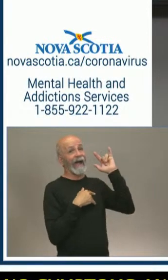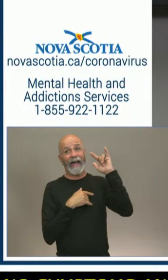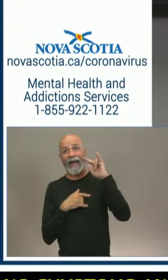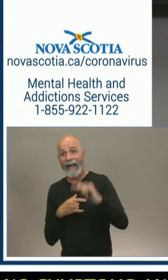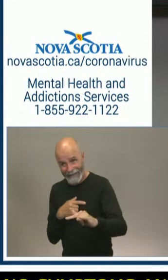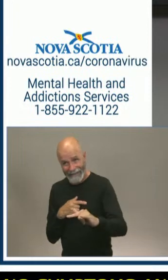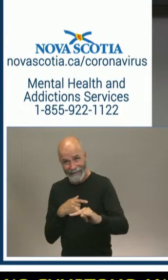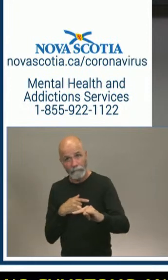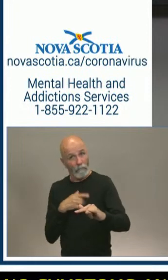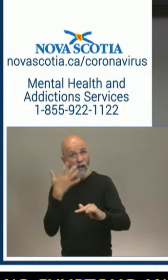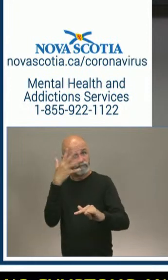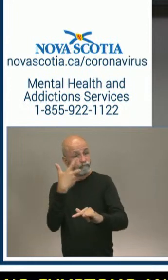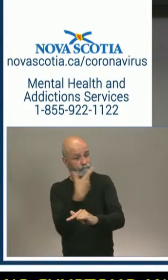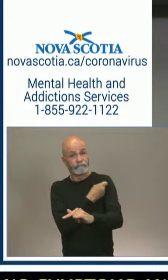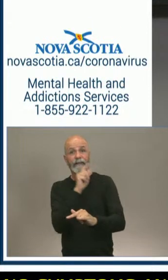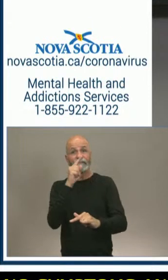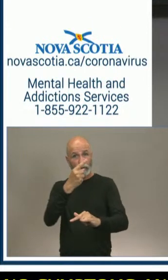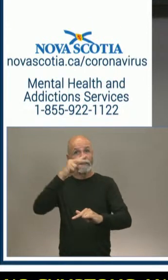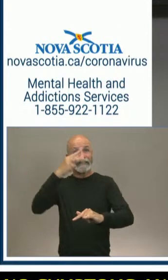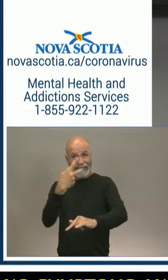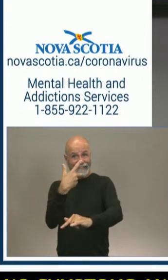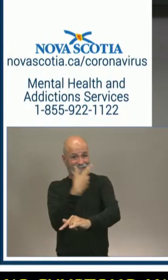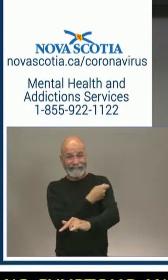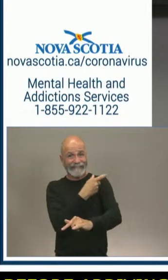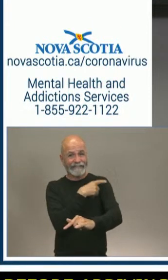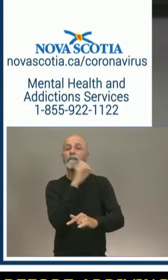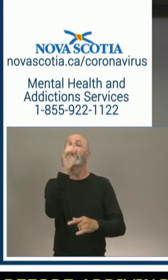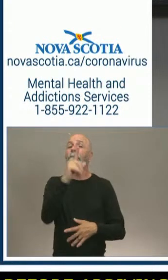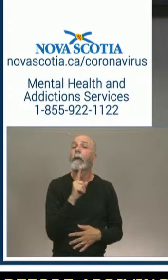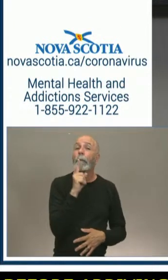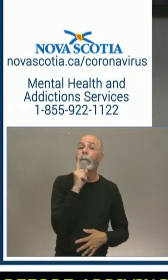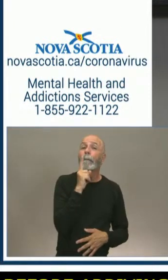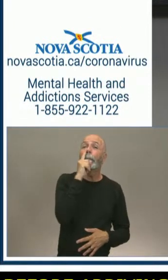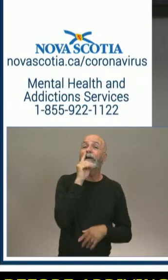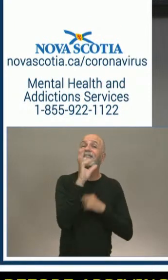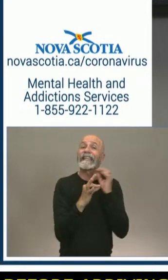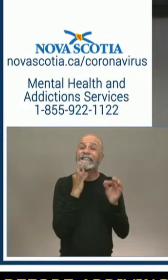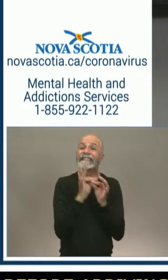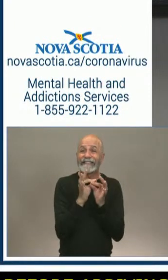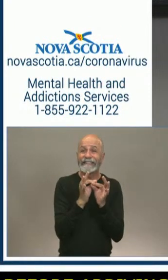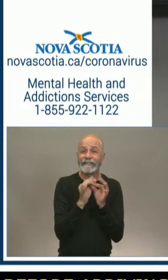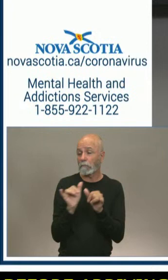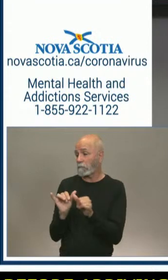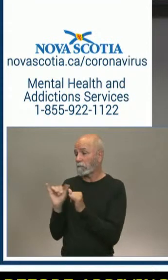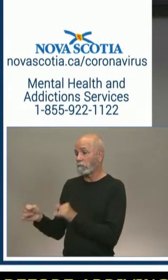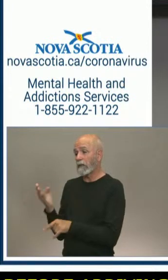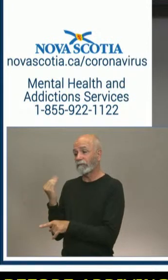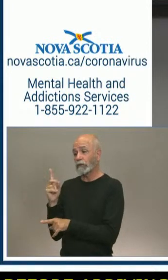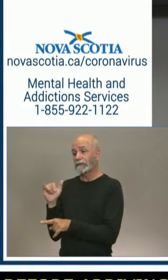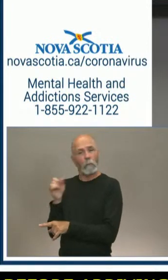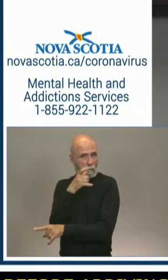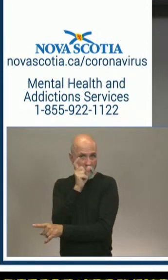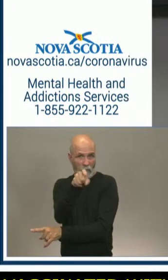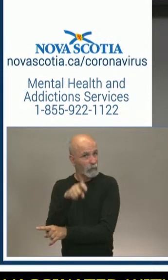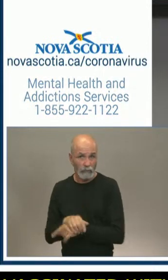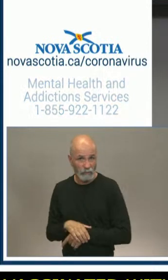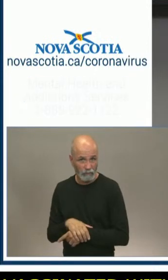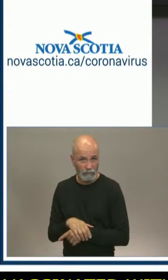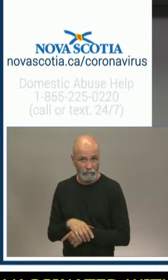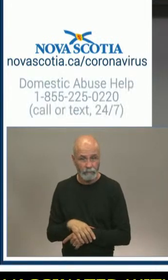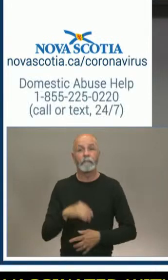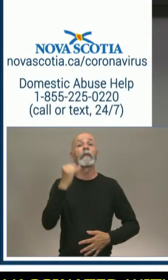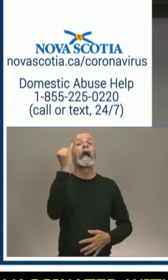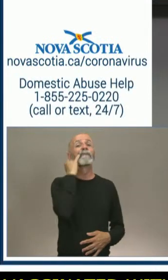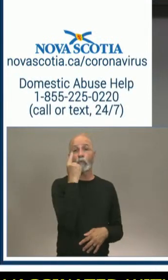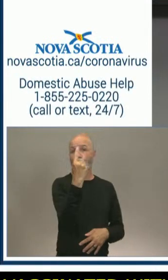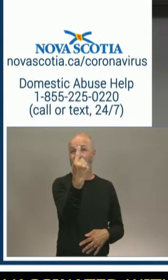to get tested but do not need to isolate at all. Those who are partially vaccinated with 1 dose must isolate for